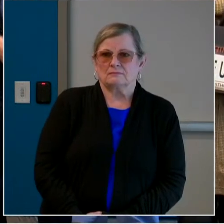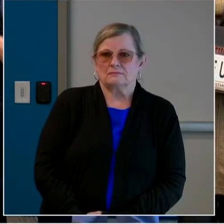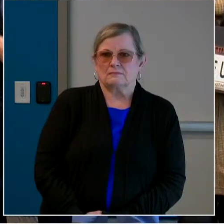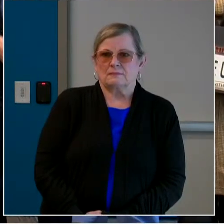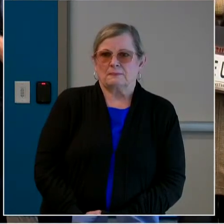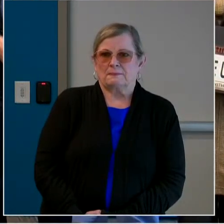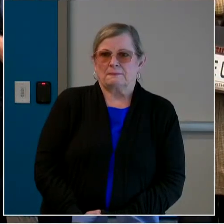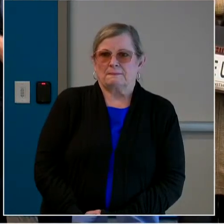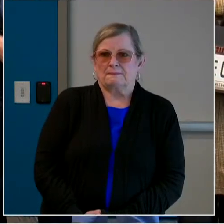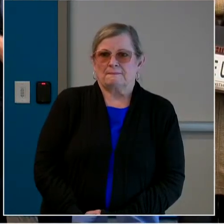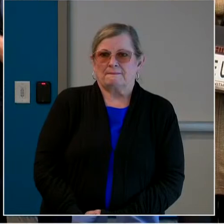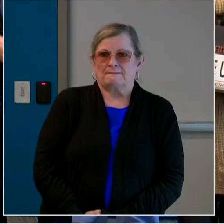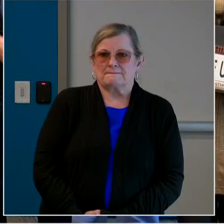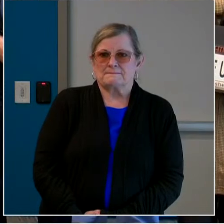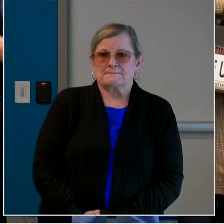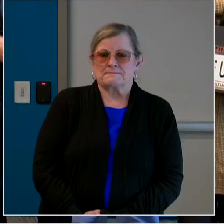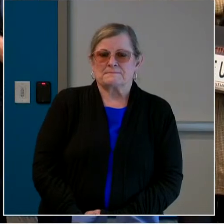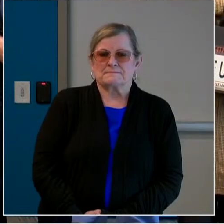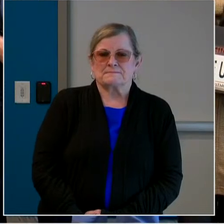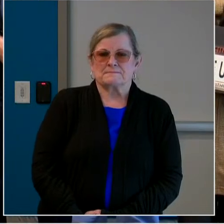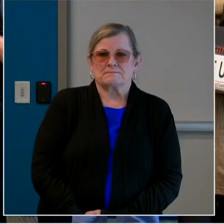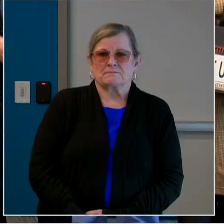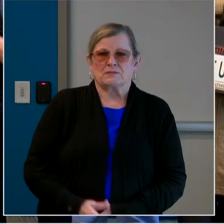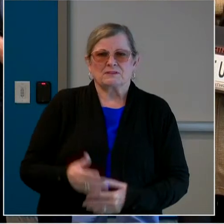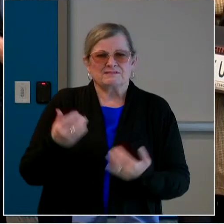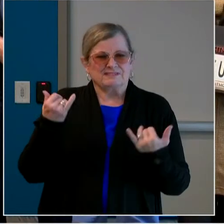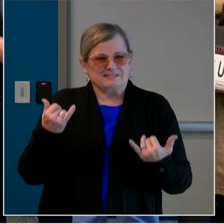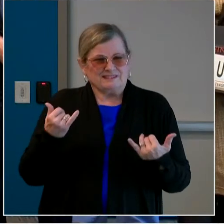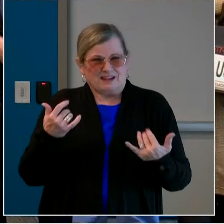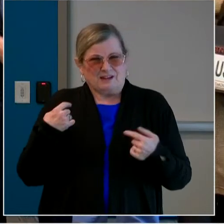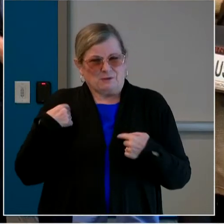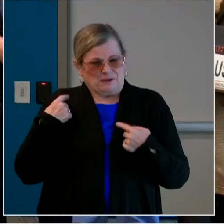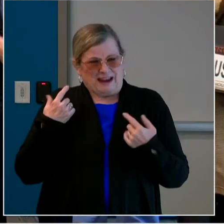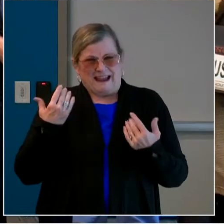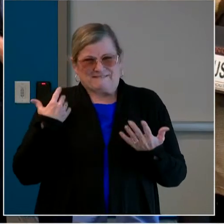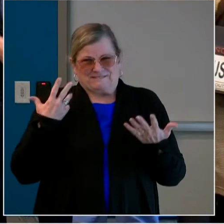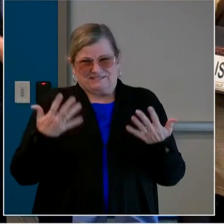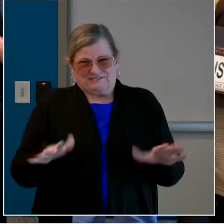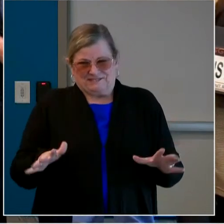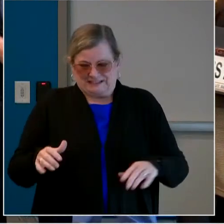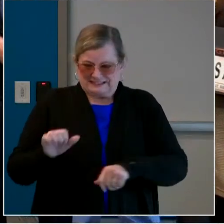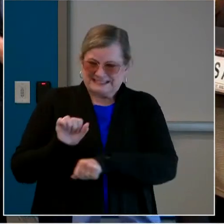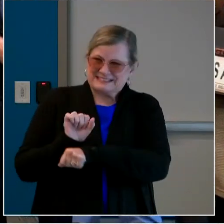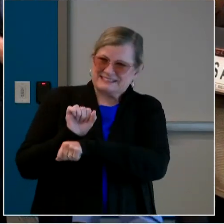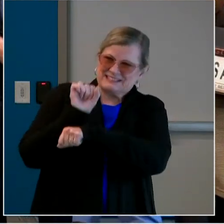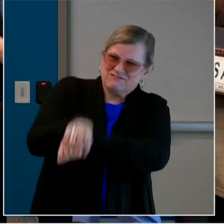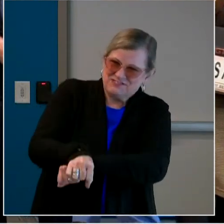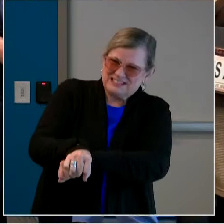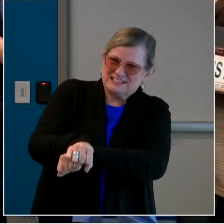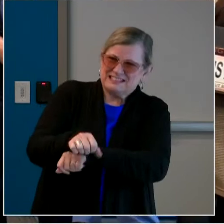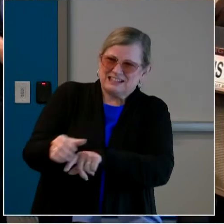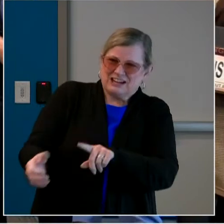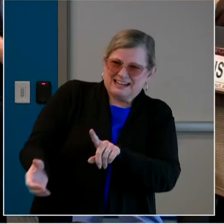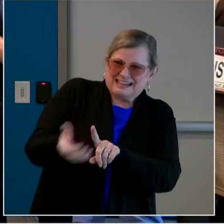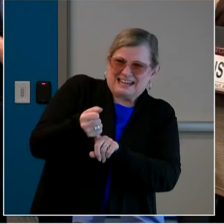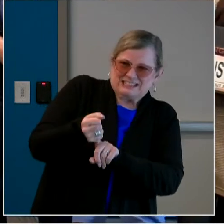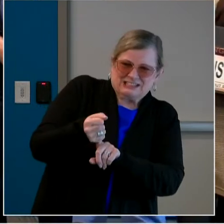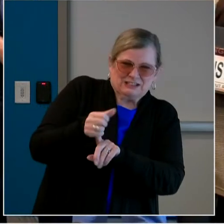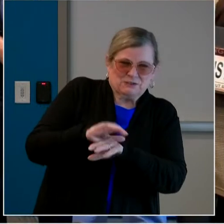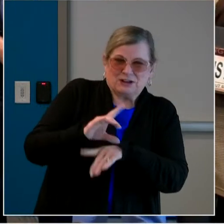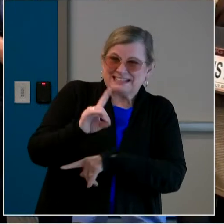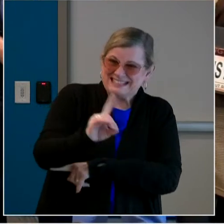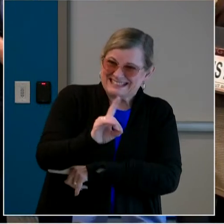defeated such attacks in D.C. in the future. There was in